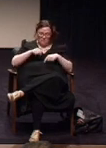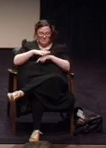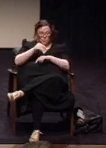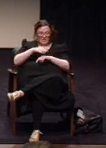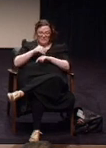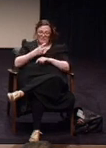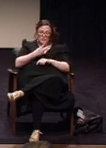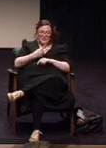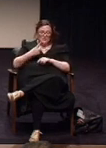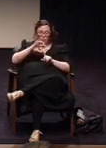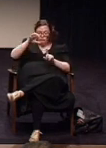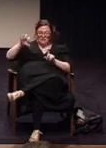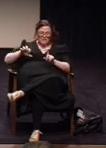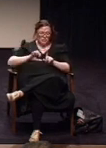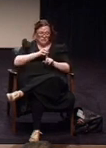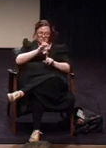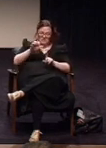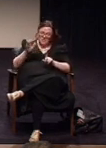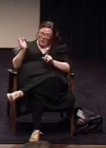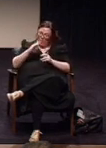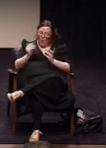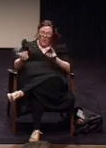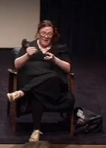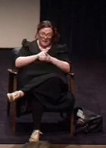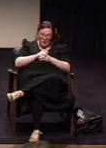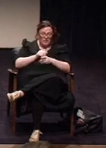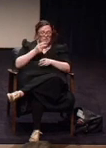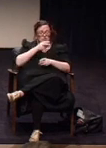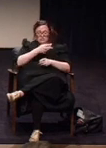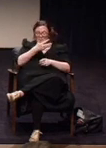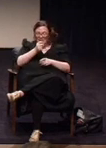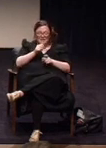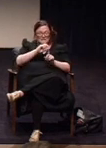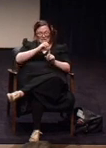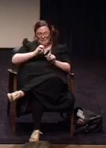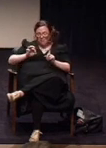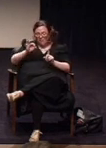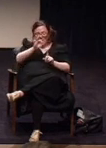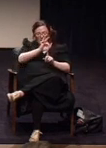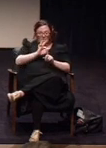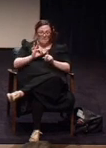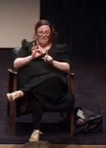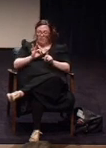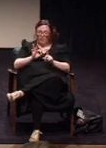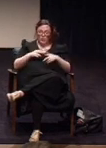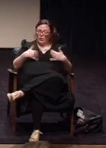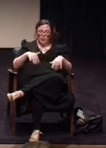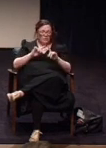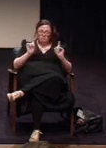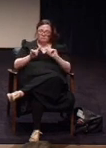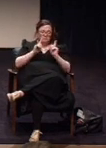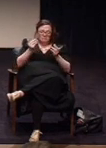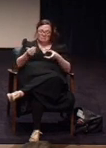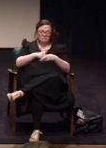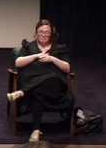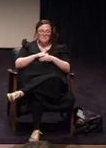who is answering for the emergency medical services, 290 municipalities. It's quite impossible, but you have to